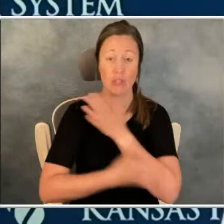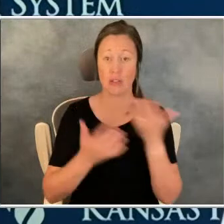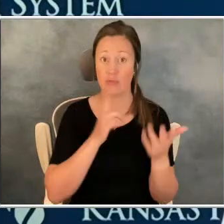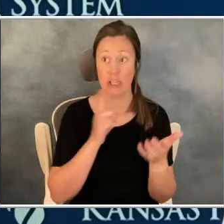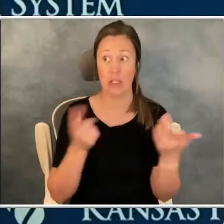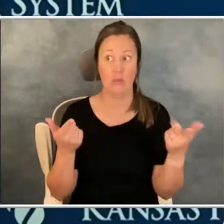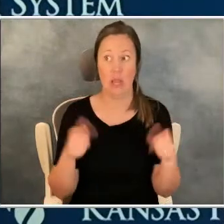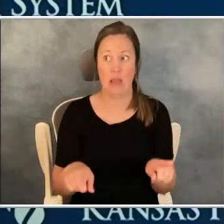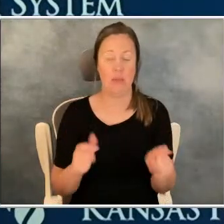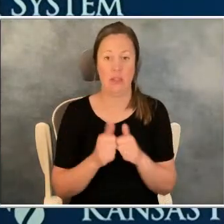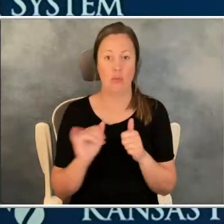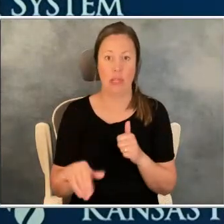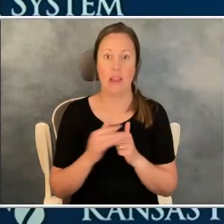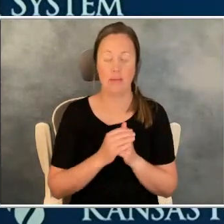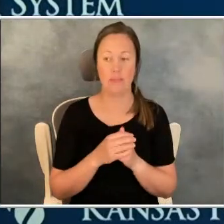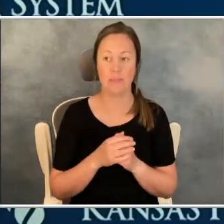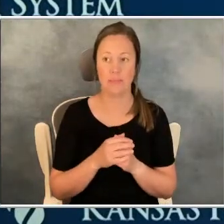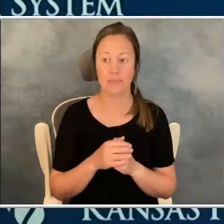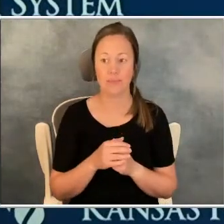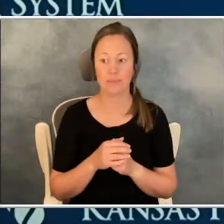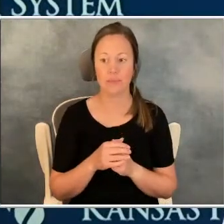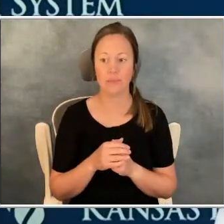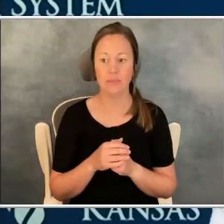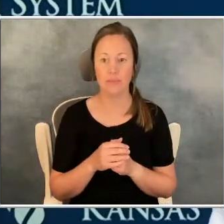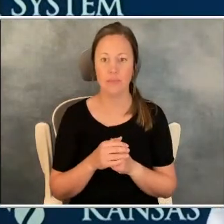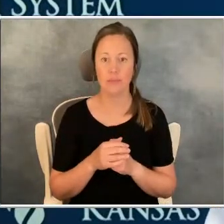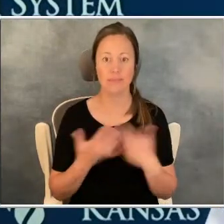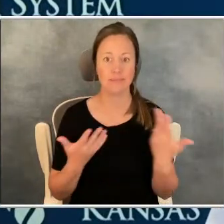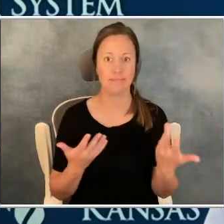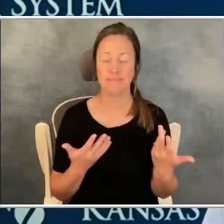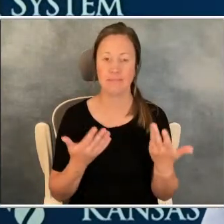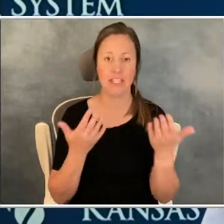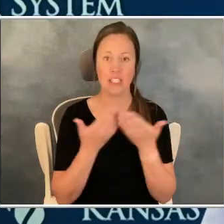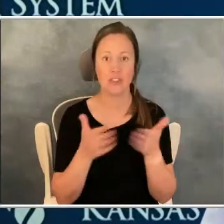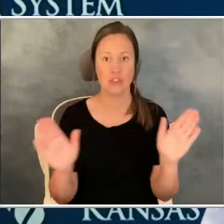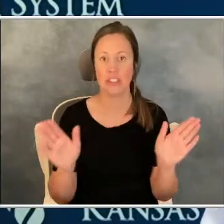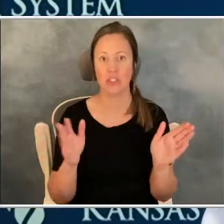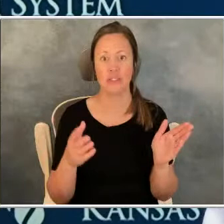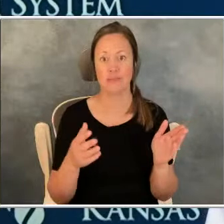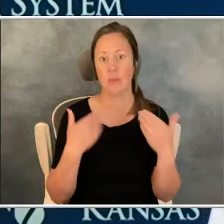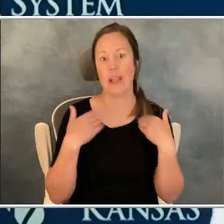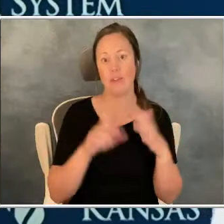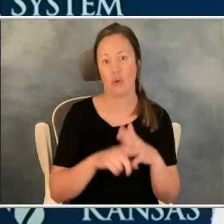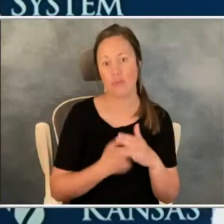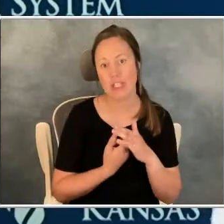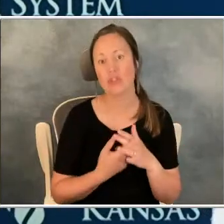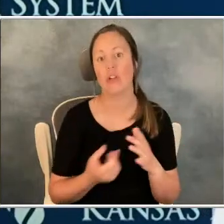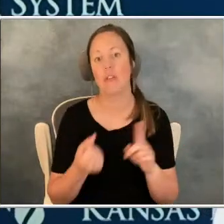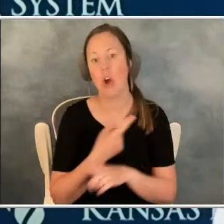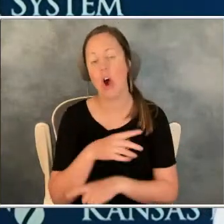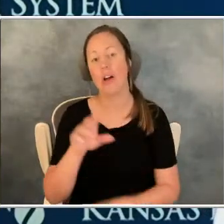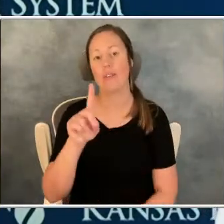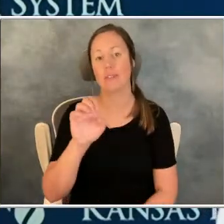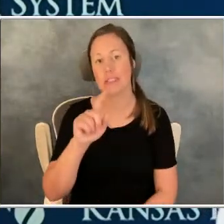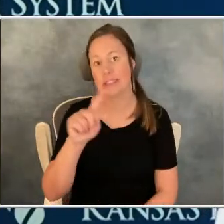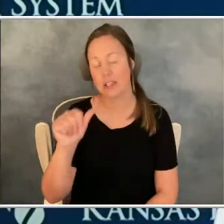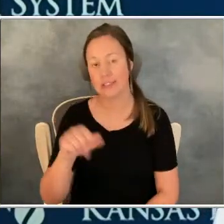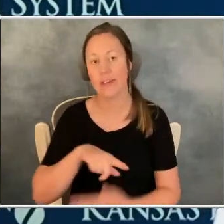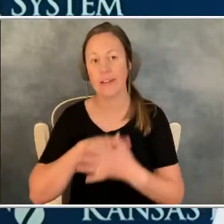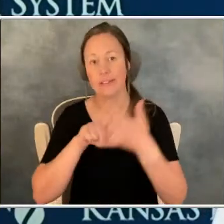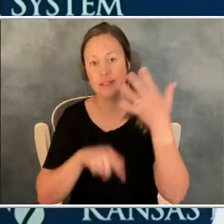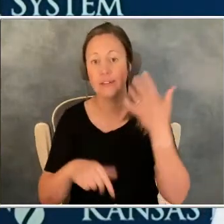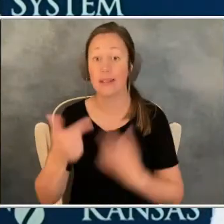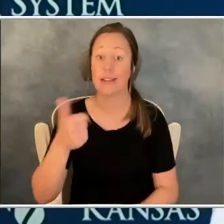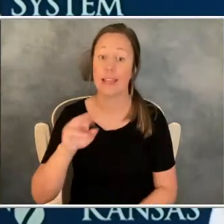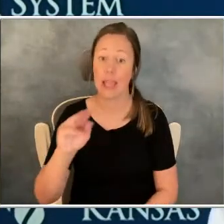there are generics, as I said, we've seen it, right? You know, we've got the original strain, the alpha strain, the delta strain, the gamma strain, the